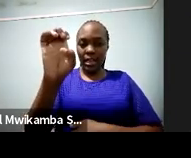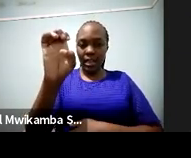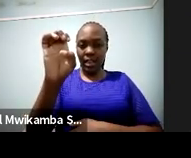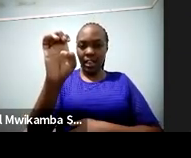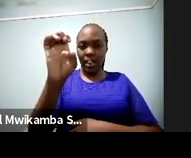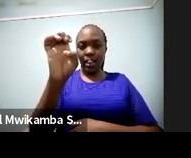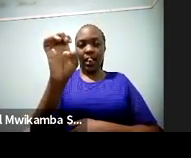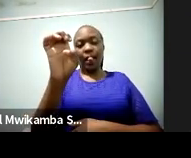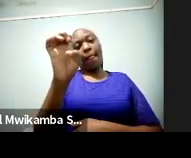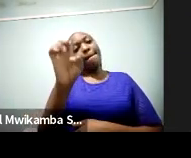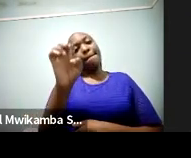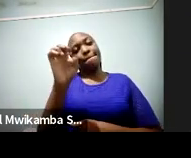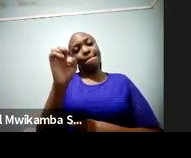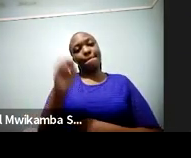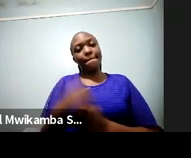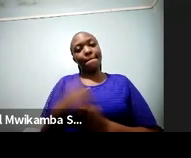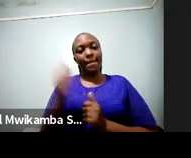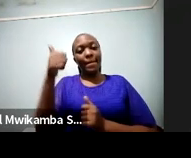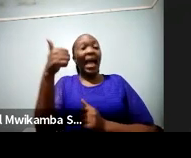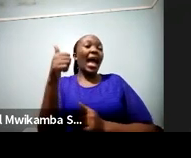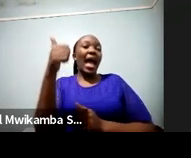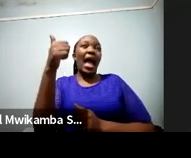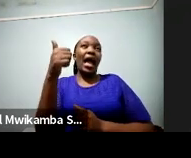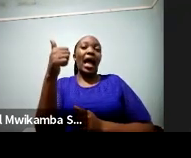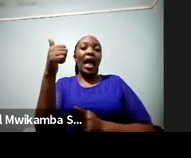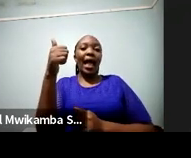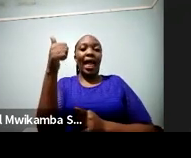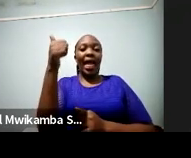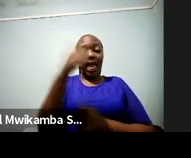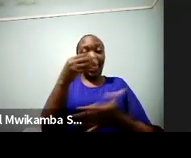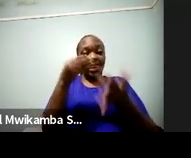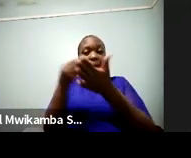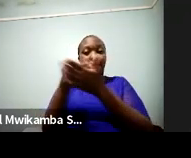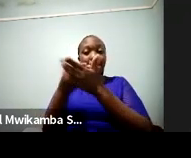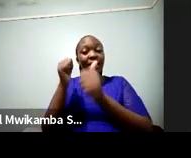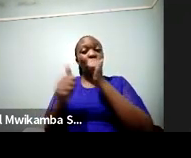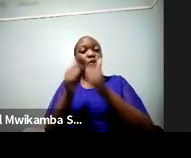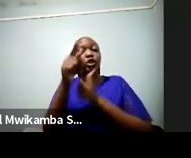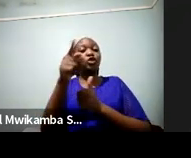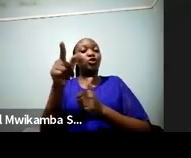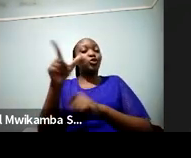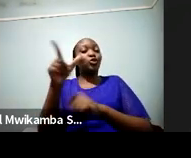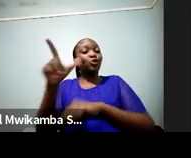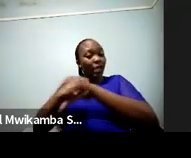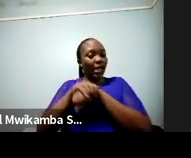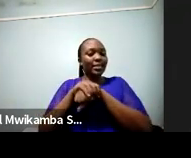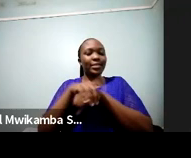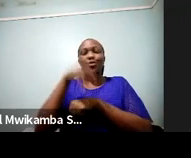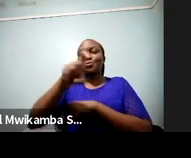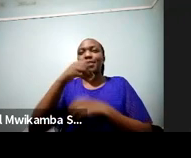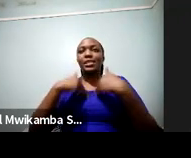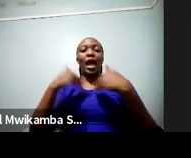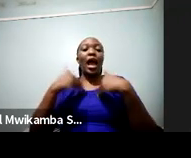of money you earn needs a budget. In fact, the little you earn, or the lesser you